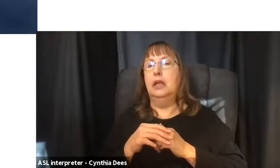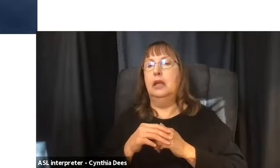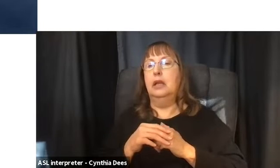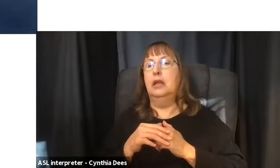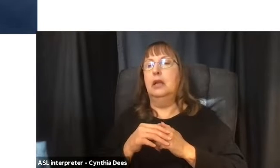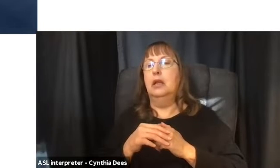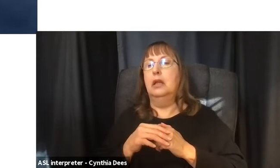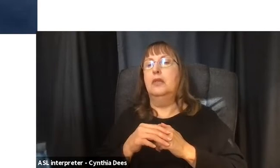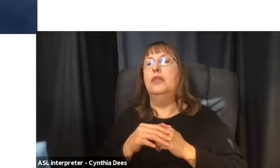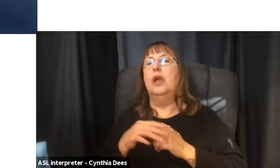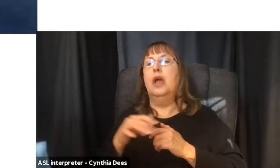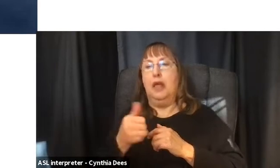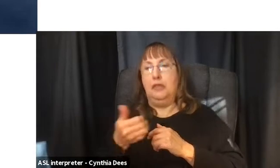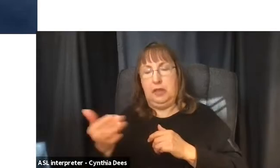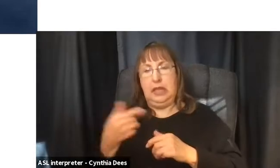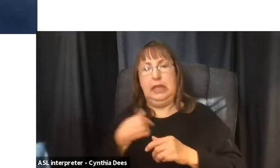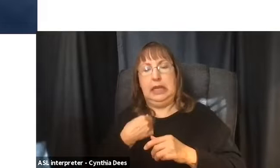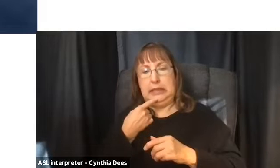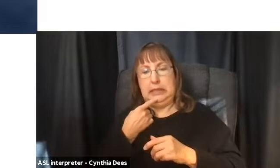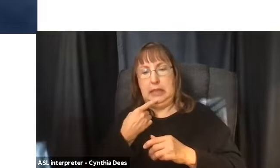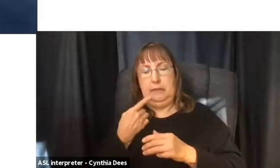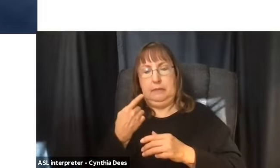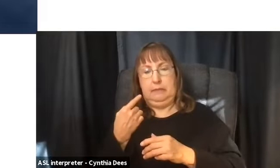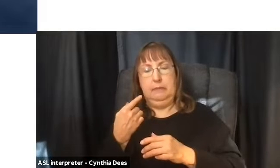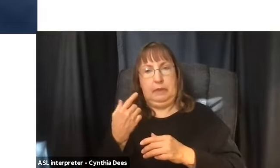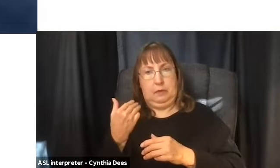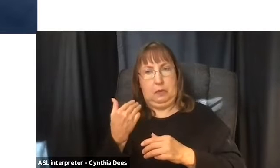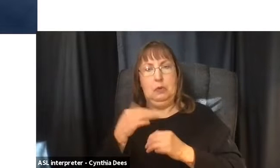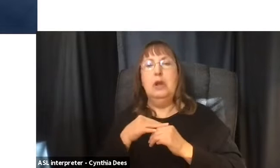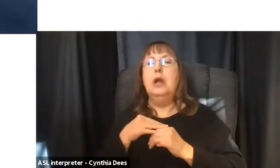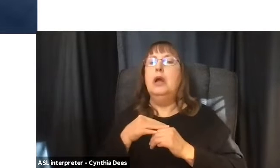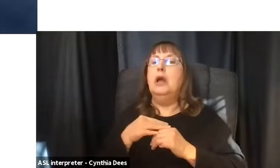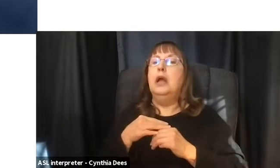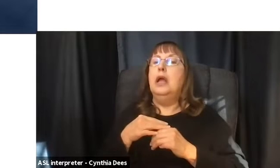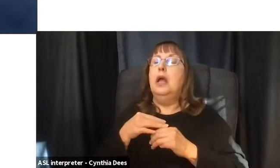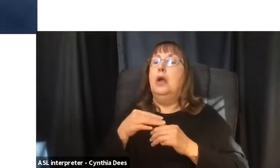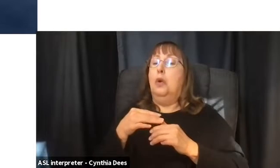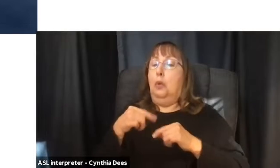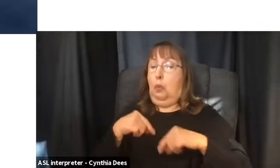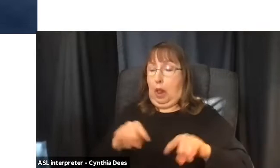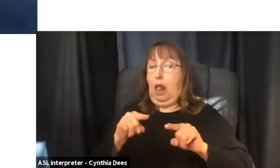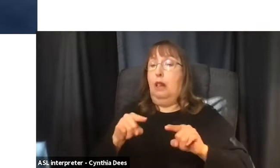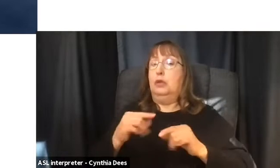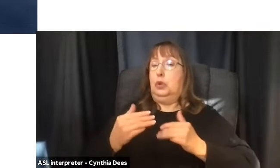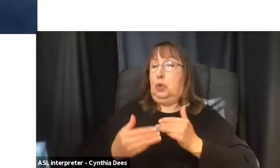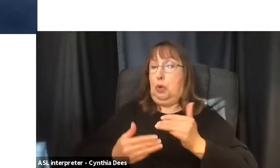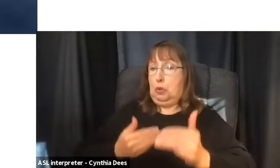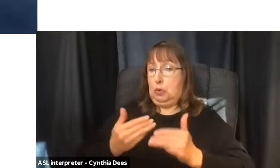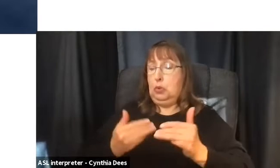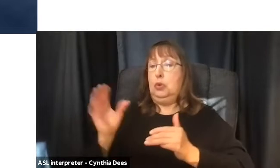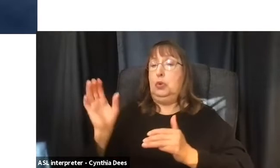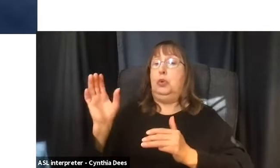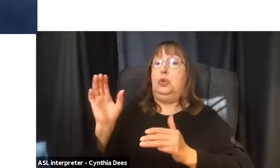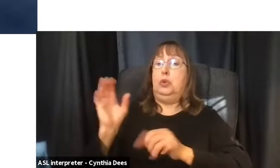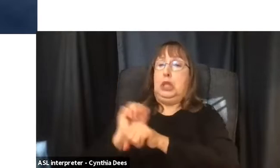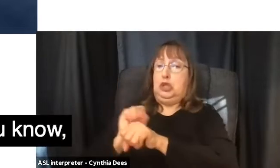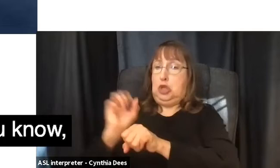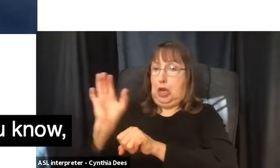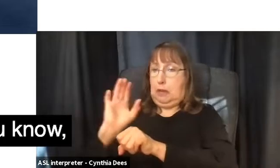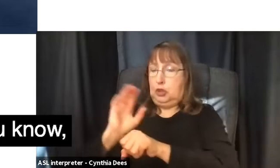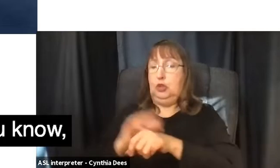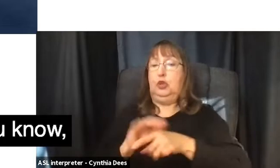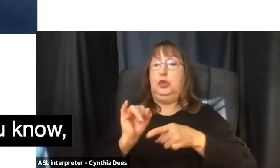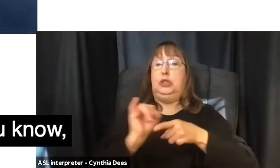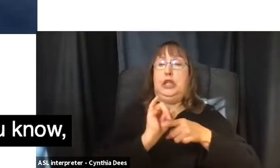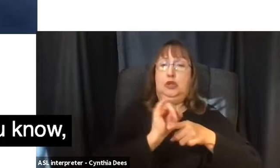mentioned a little bit earlier, but it can be really helpful as you navigate, the job search, the internship search, and